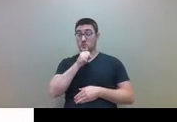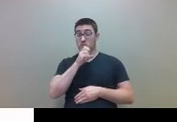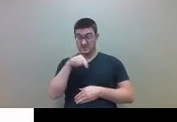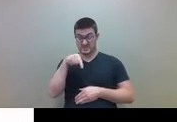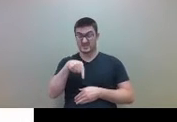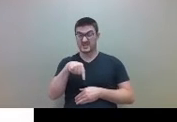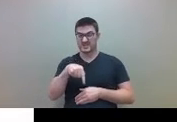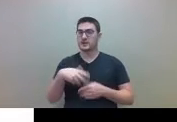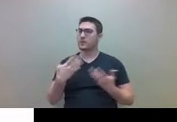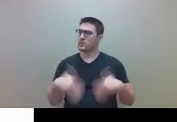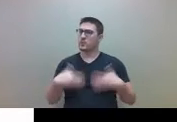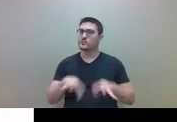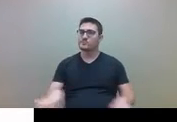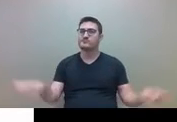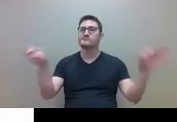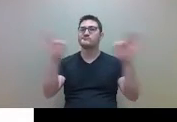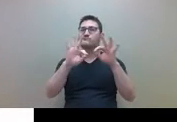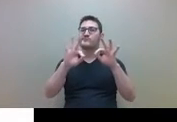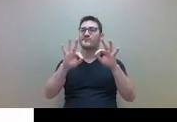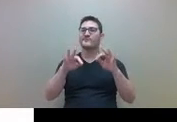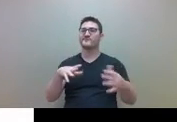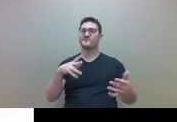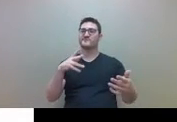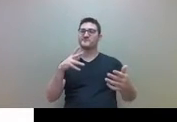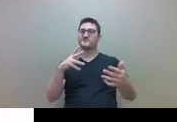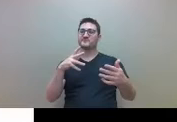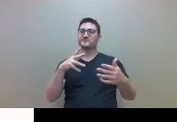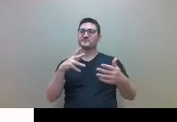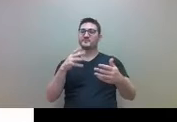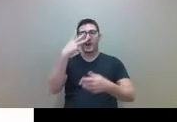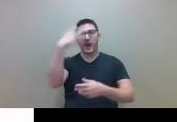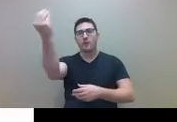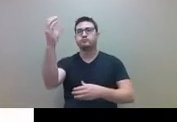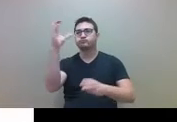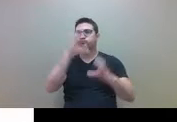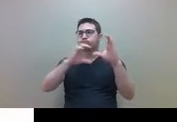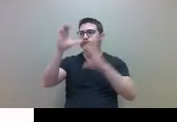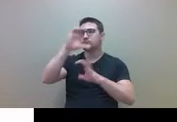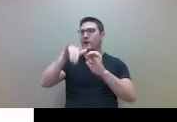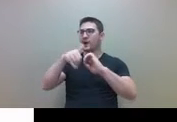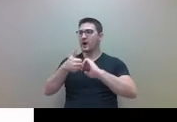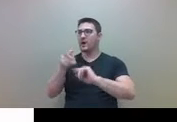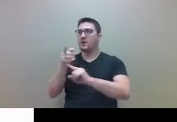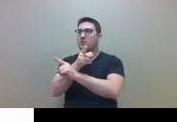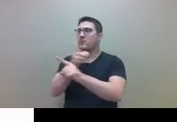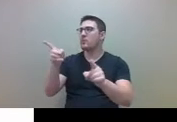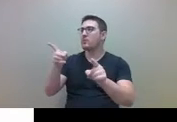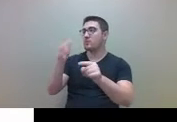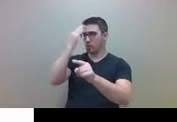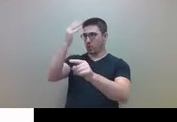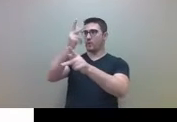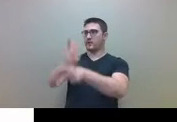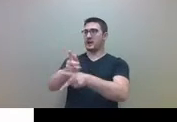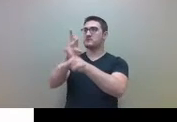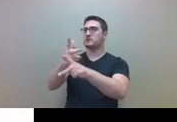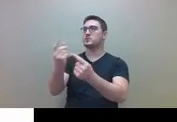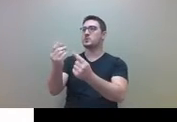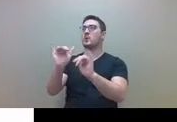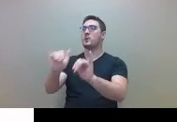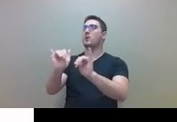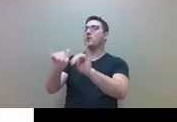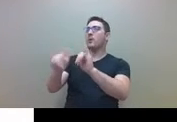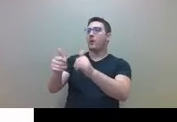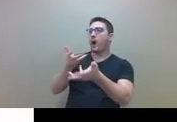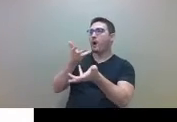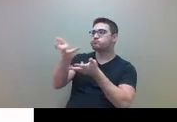that are educated and have experience in this realm. That way we can dissect what's really happening